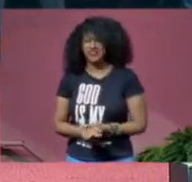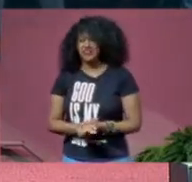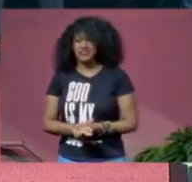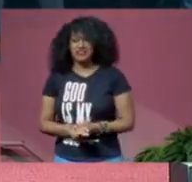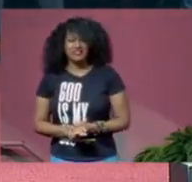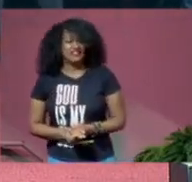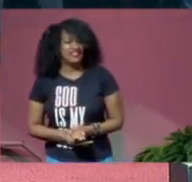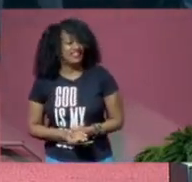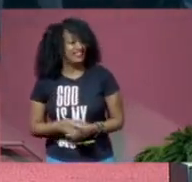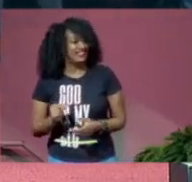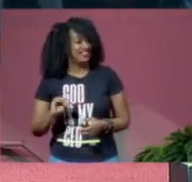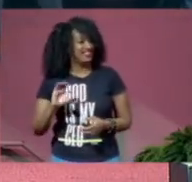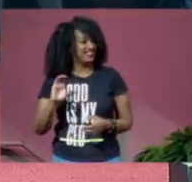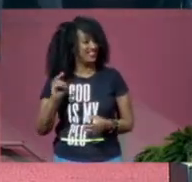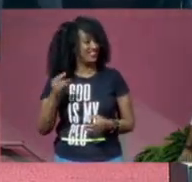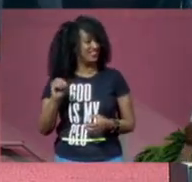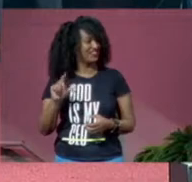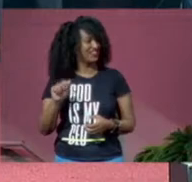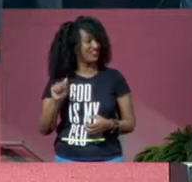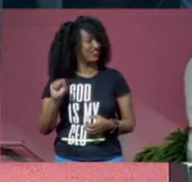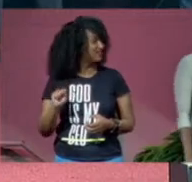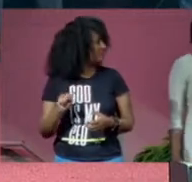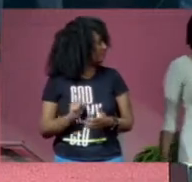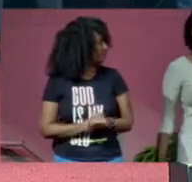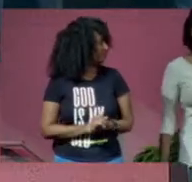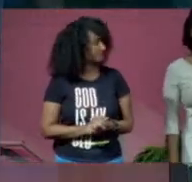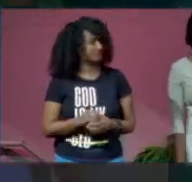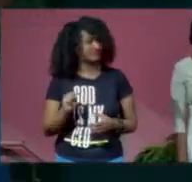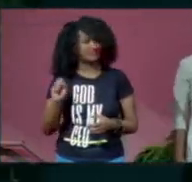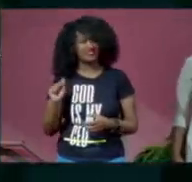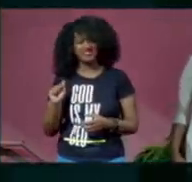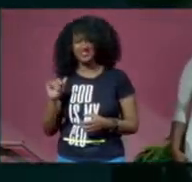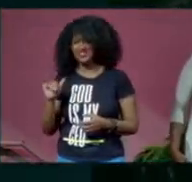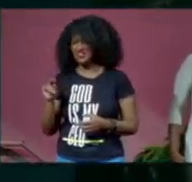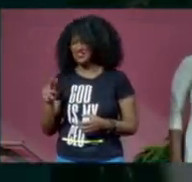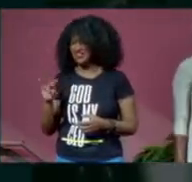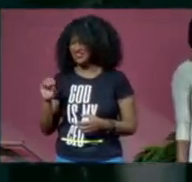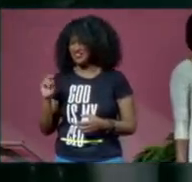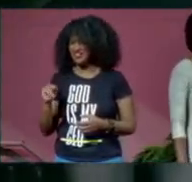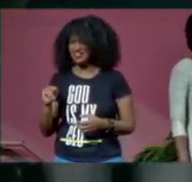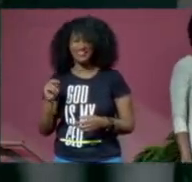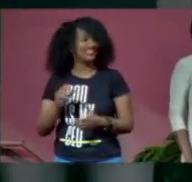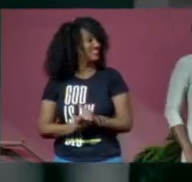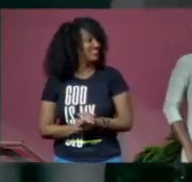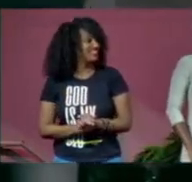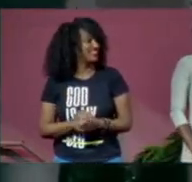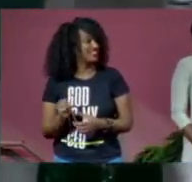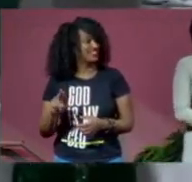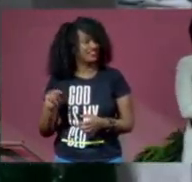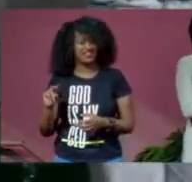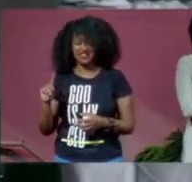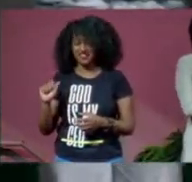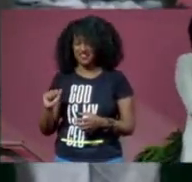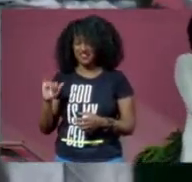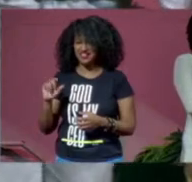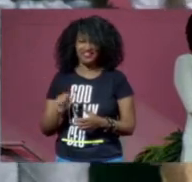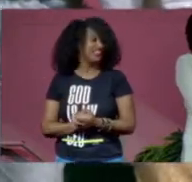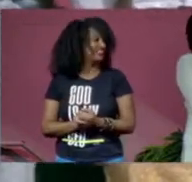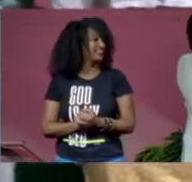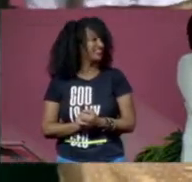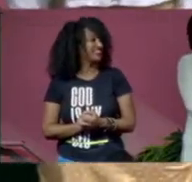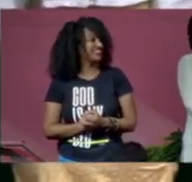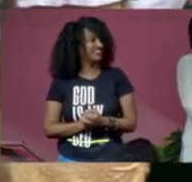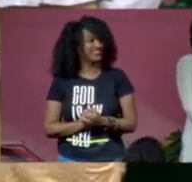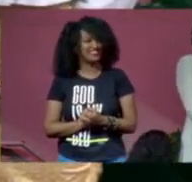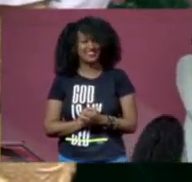Durr, Patricia Callahan, Regina Heron, Savion Brown, Sunday Gibson, I still can't hear you, Sydney